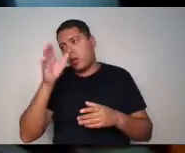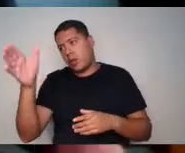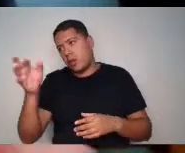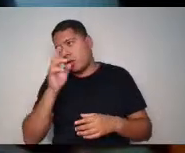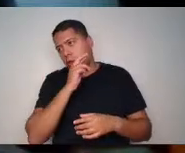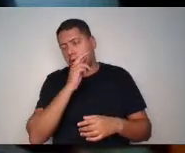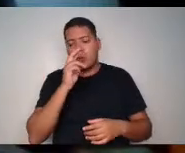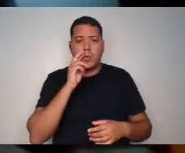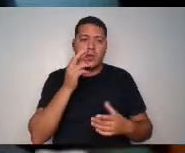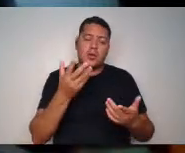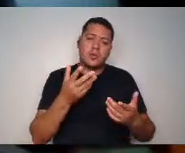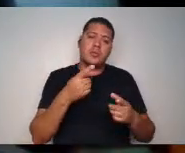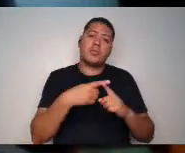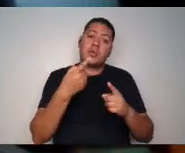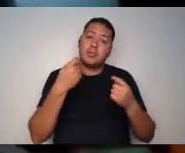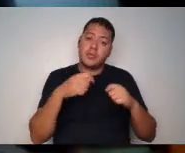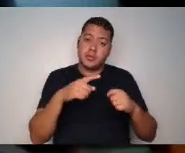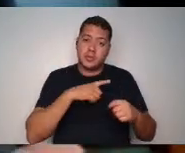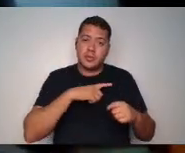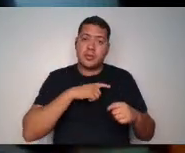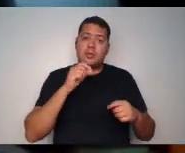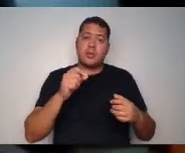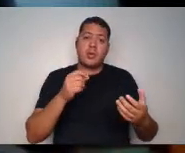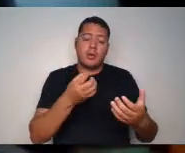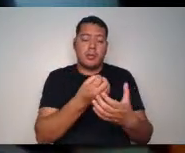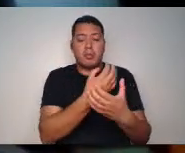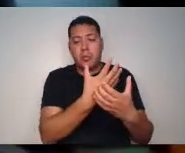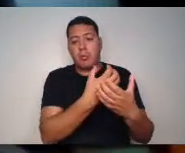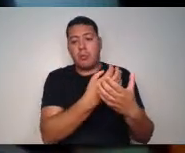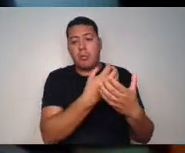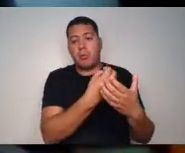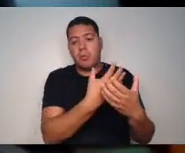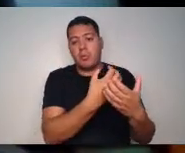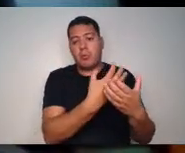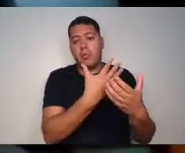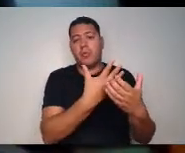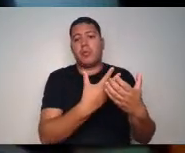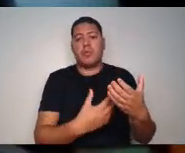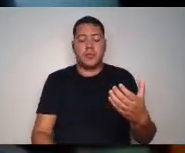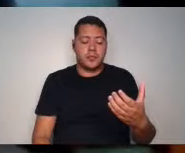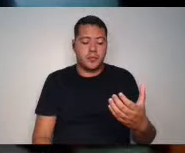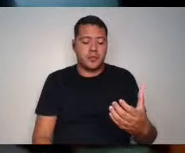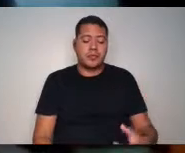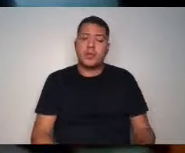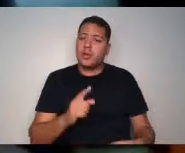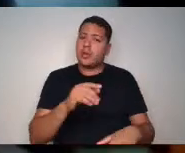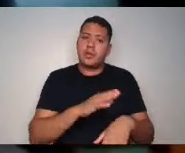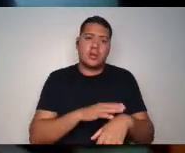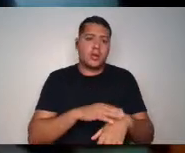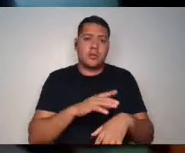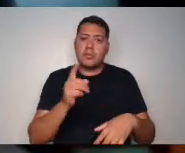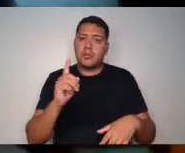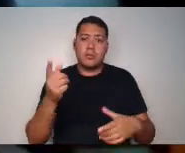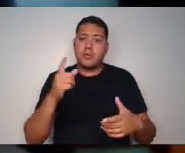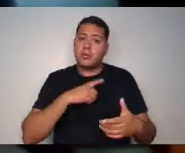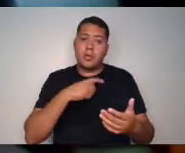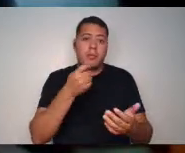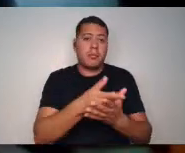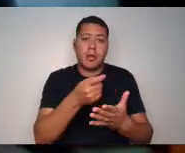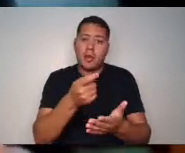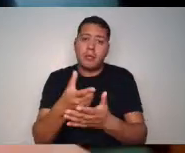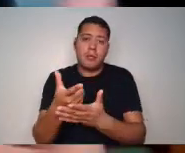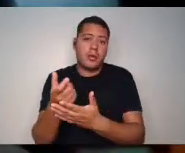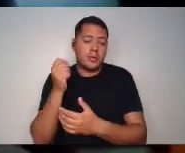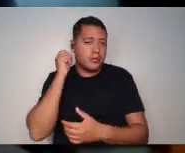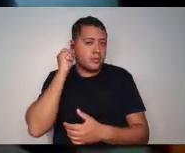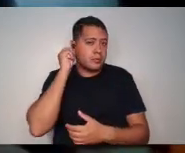anywhere, but they have to be on. And this time is doesn't count in